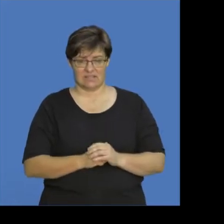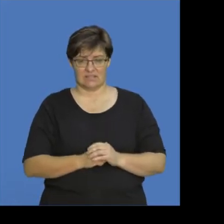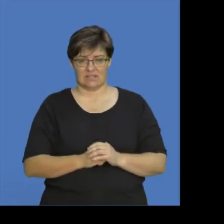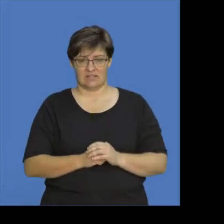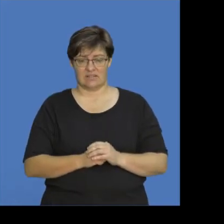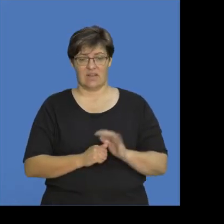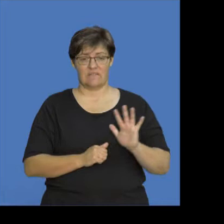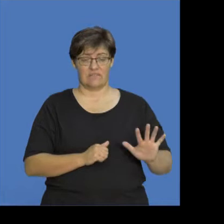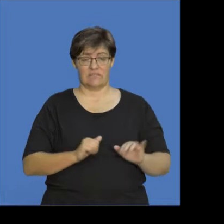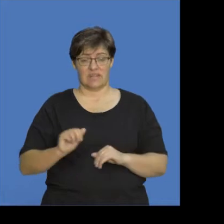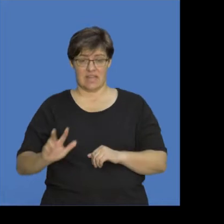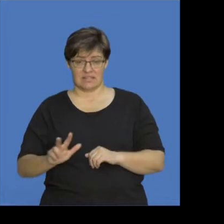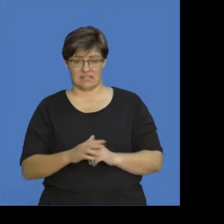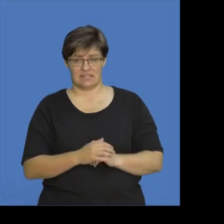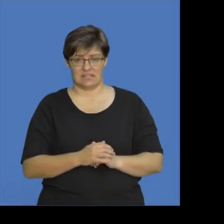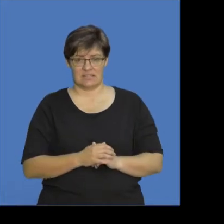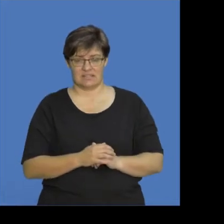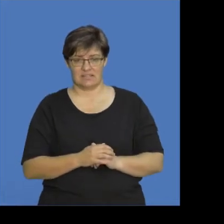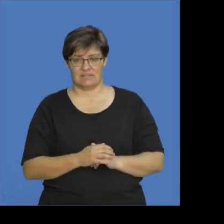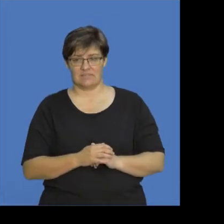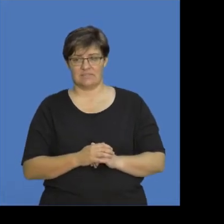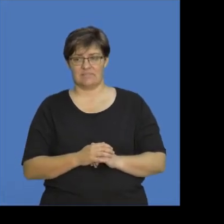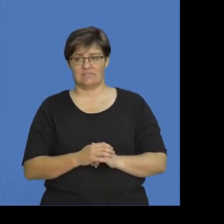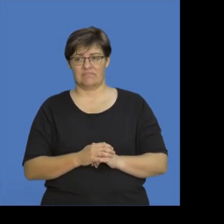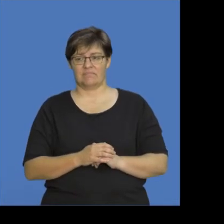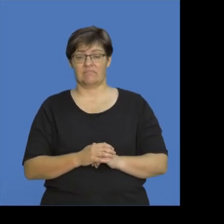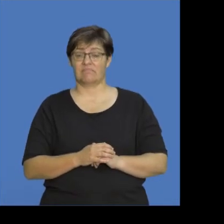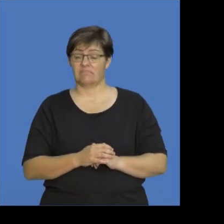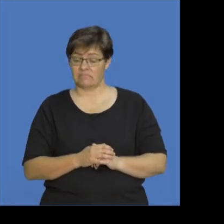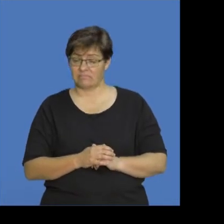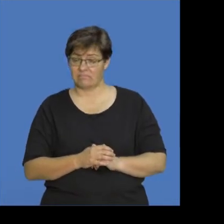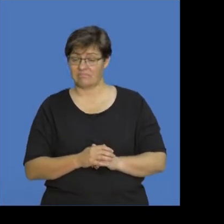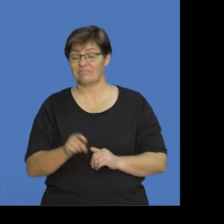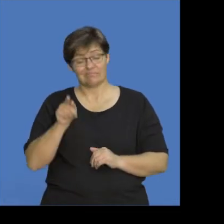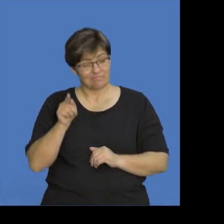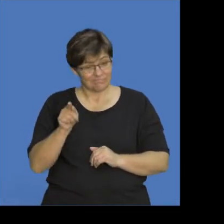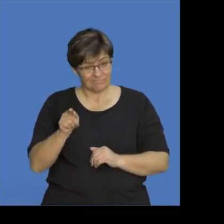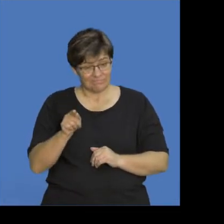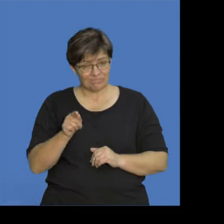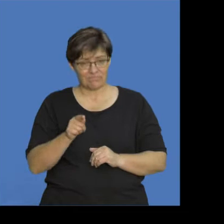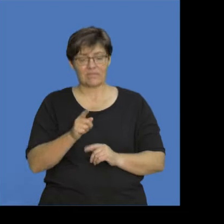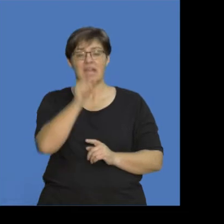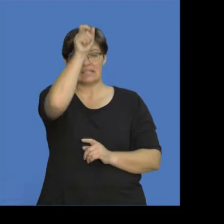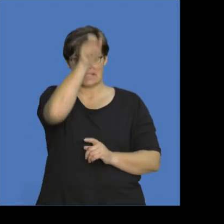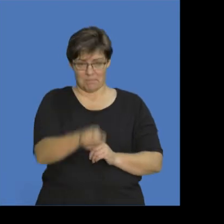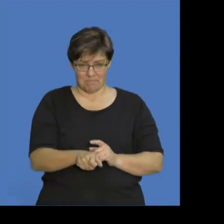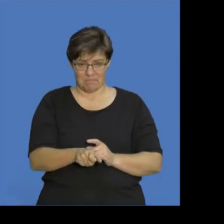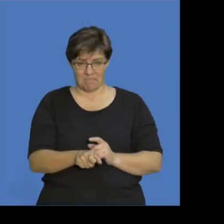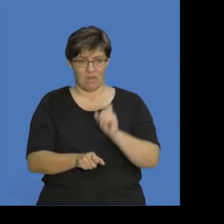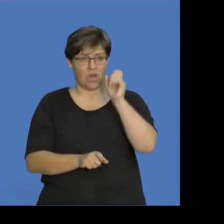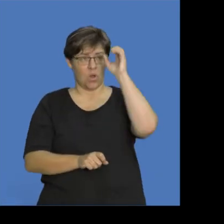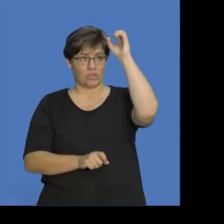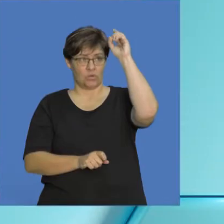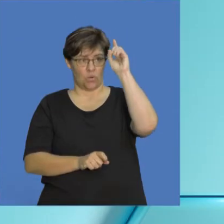56 and 58. Okay, let's go back. Now, this is our stem and